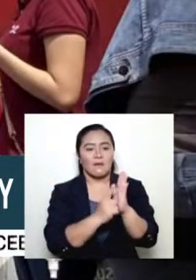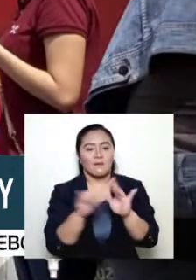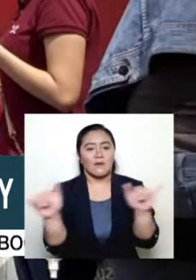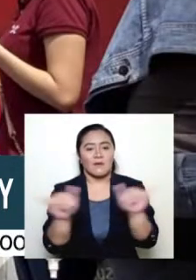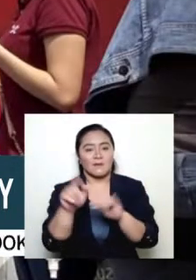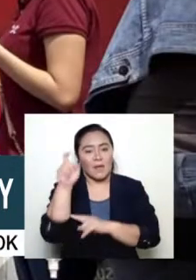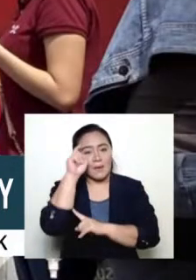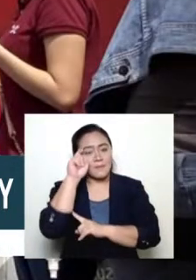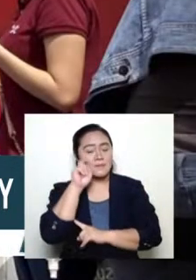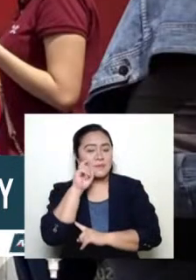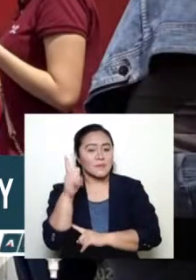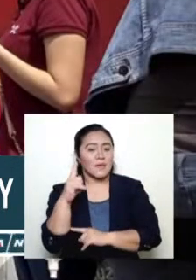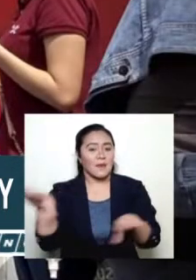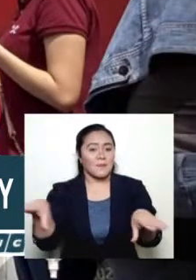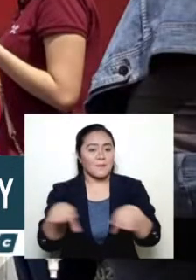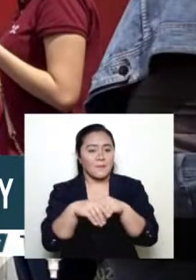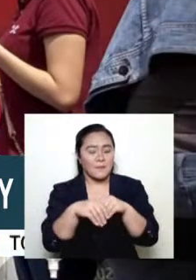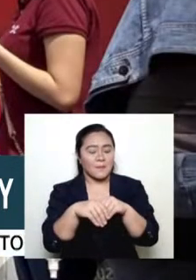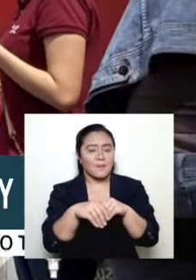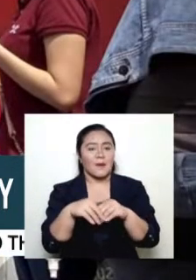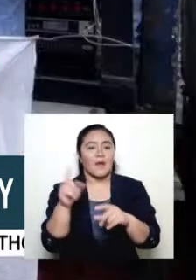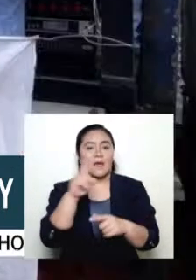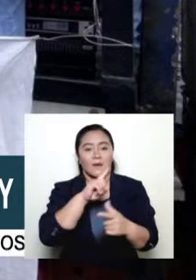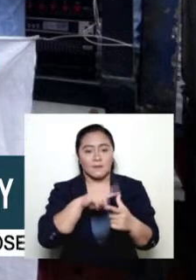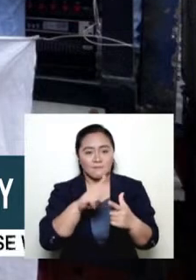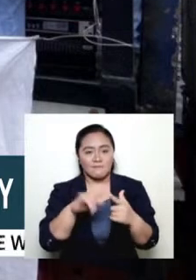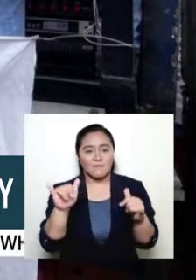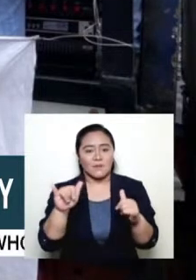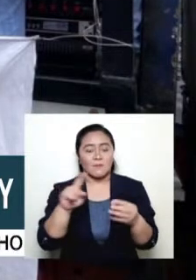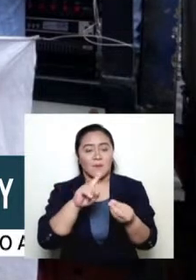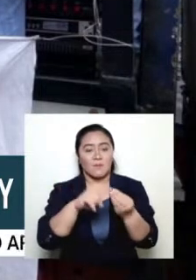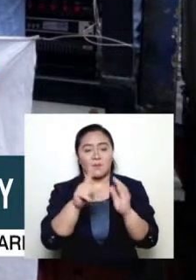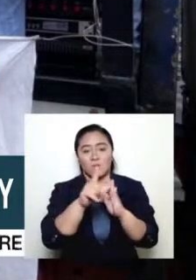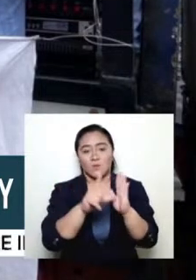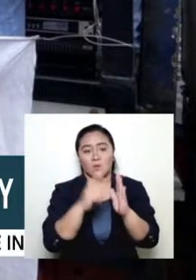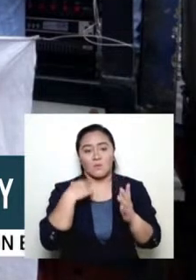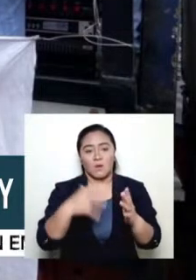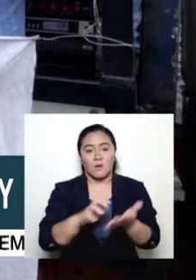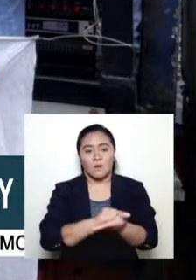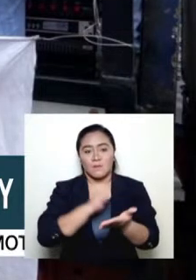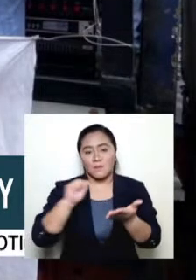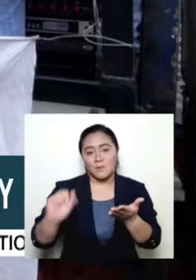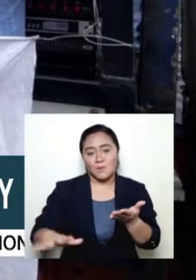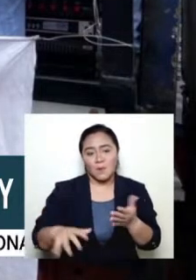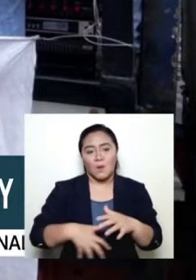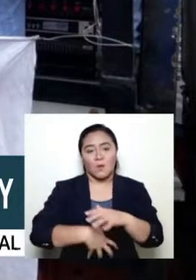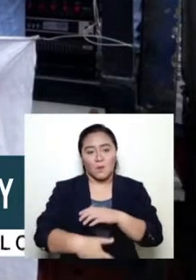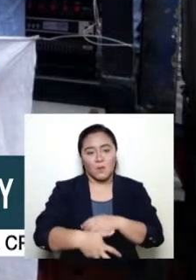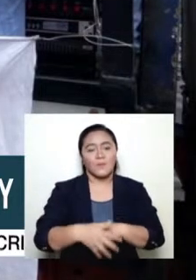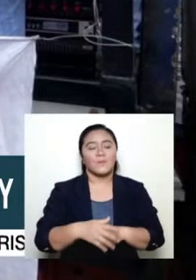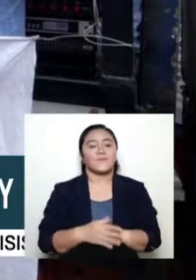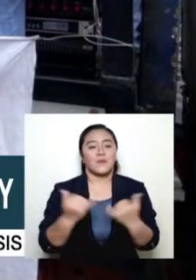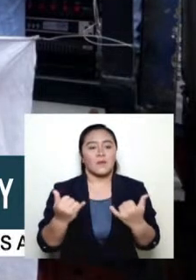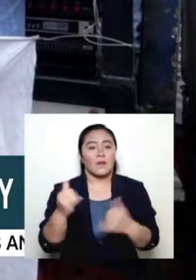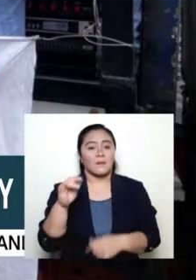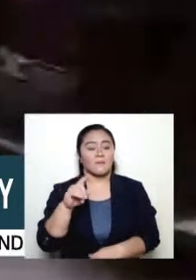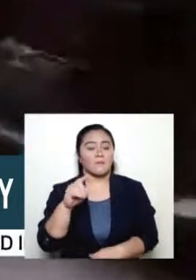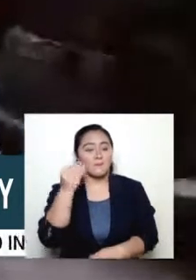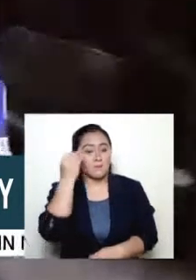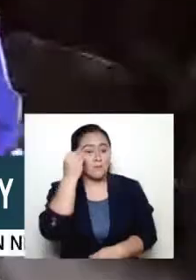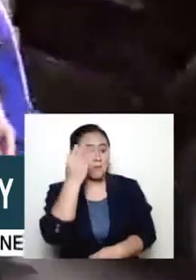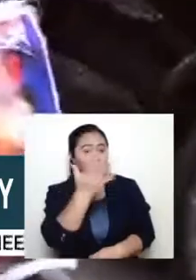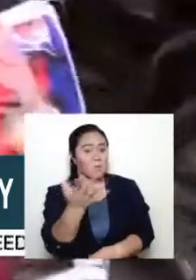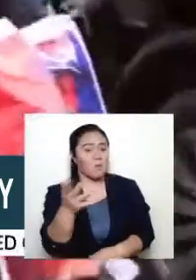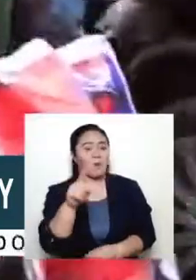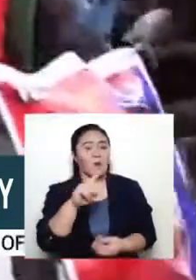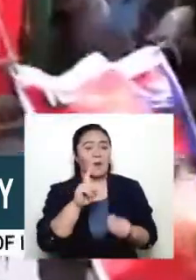the criminalization of abortion. Calling their campaign as one for the cultural liberation of women, Bello said it's time to free women from the bondage